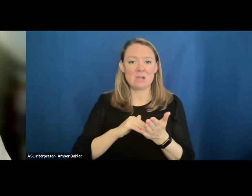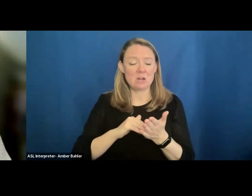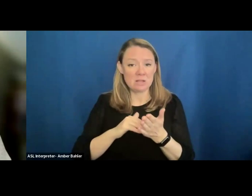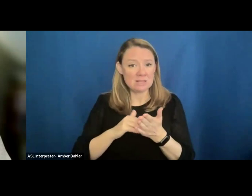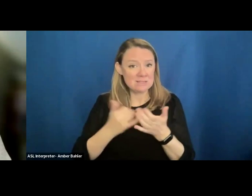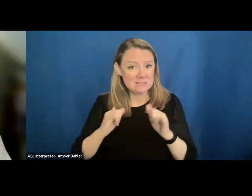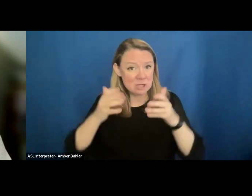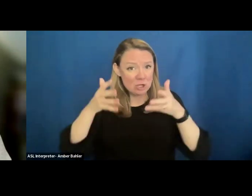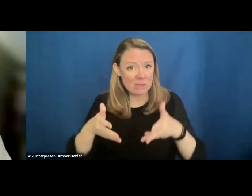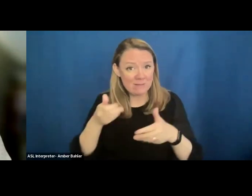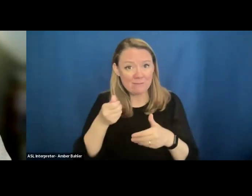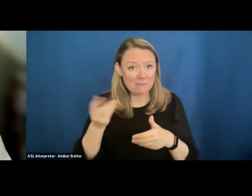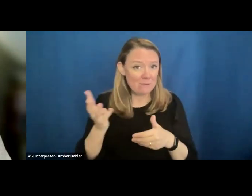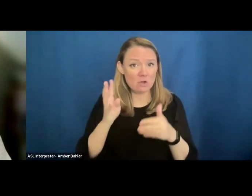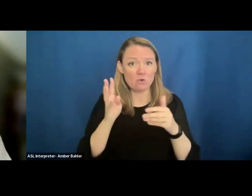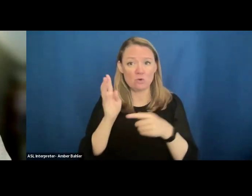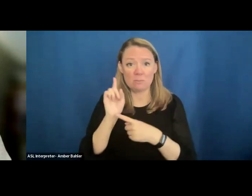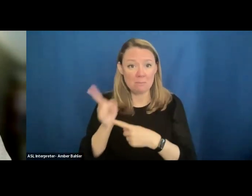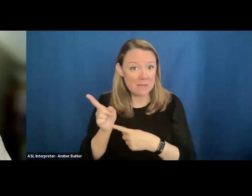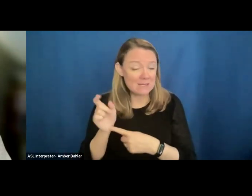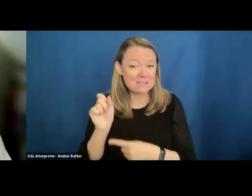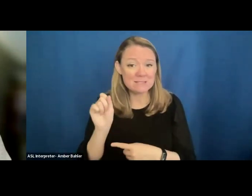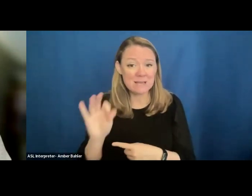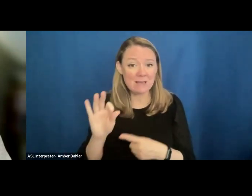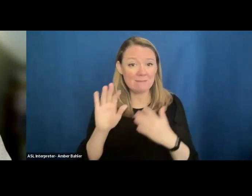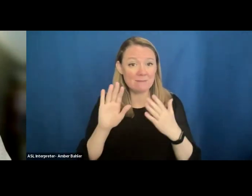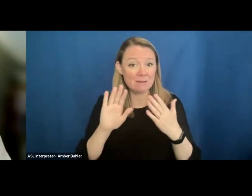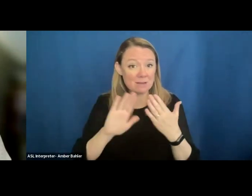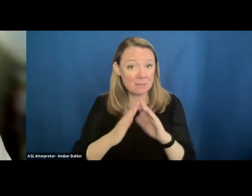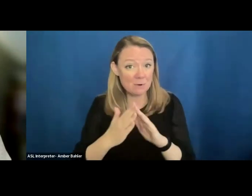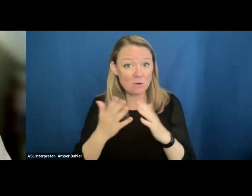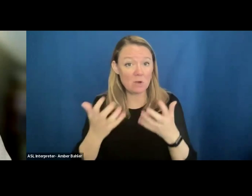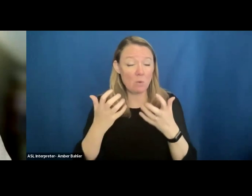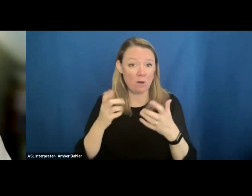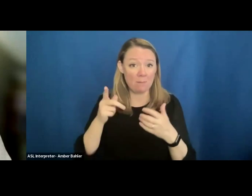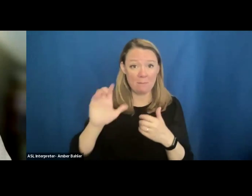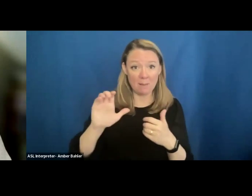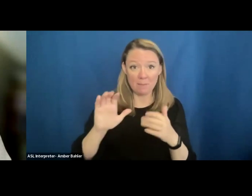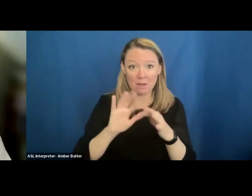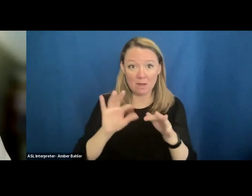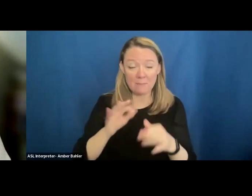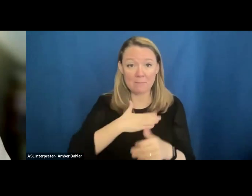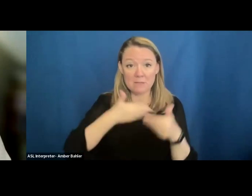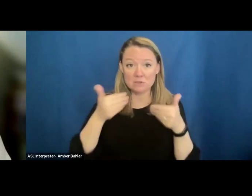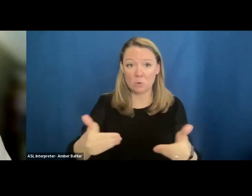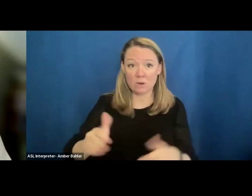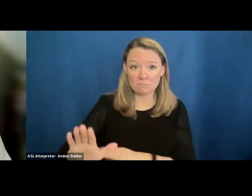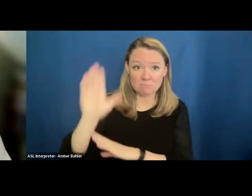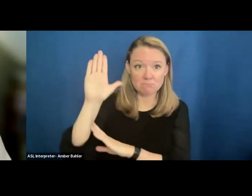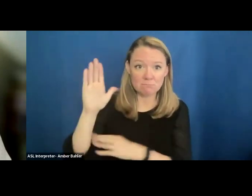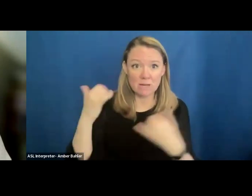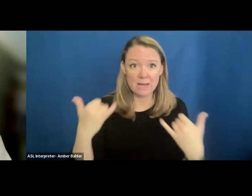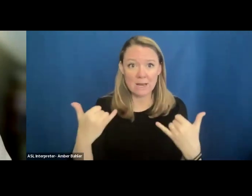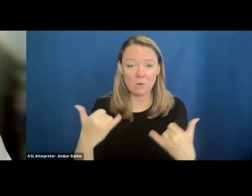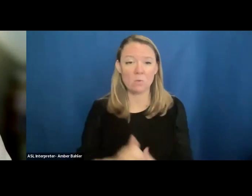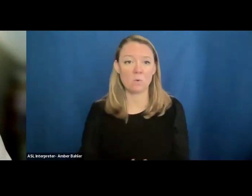so if there are any community members who would like to make a public comment today, please feel free to put up your hand now.